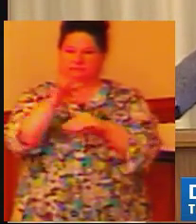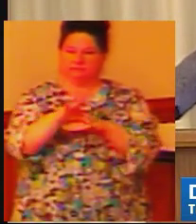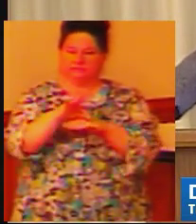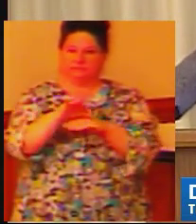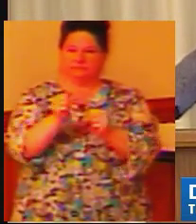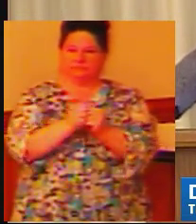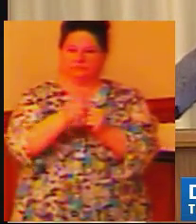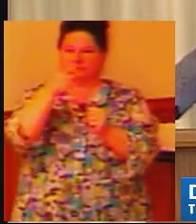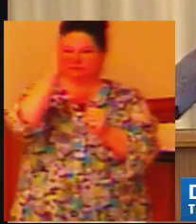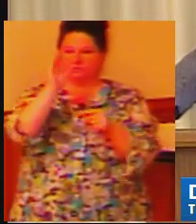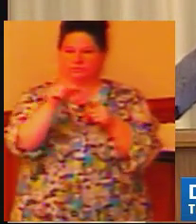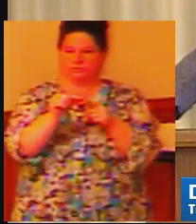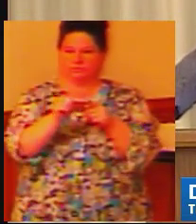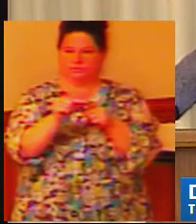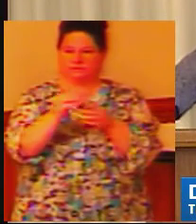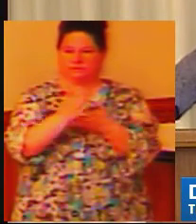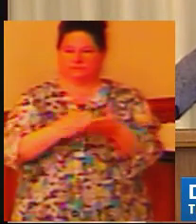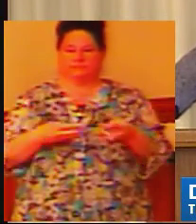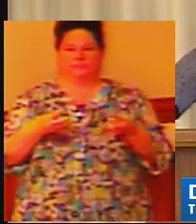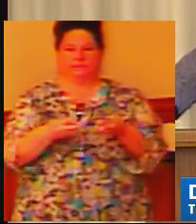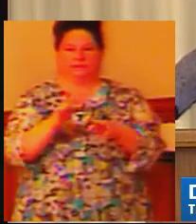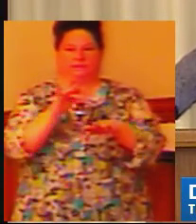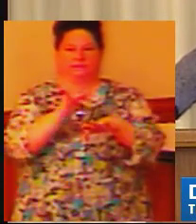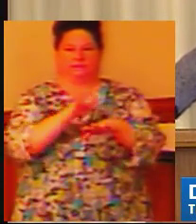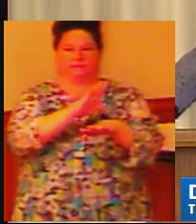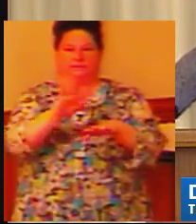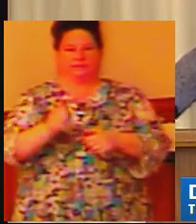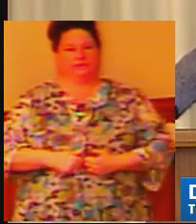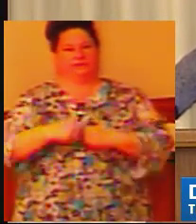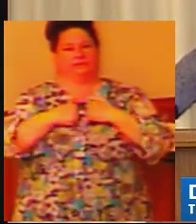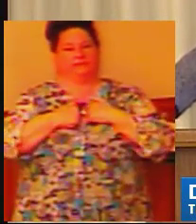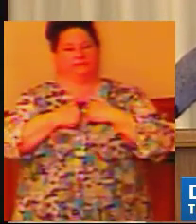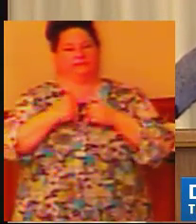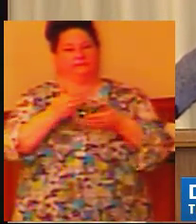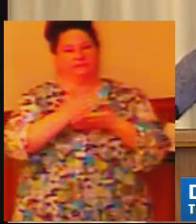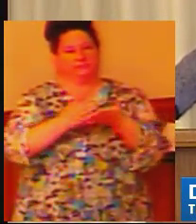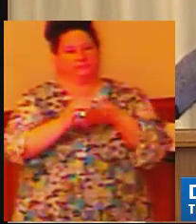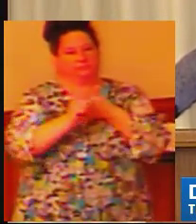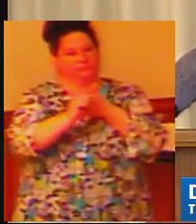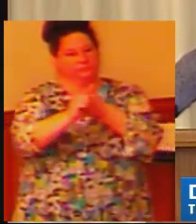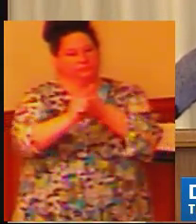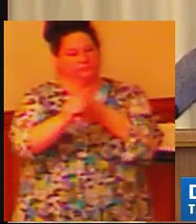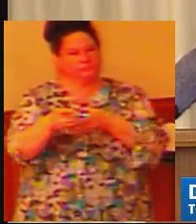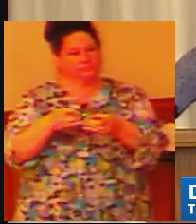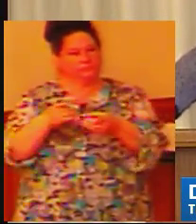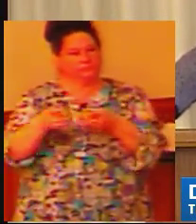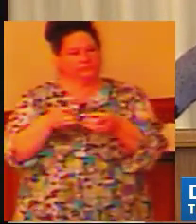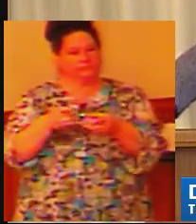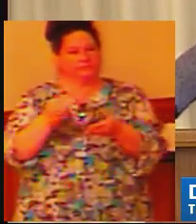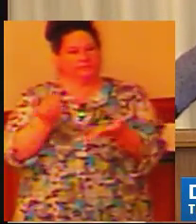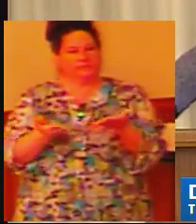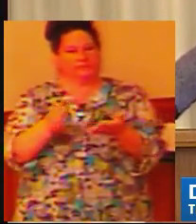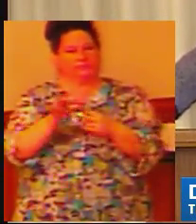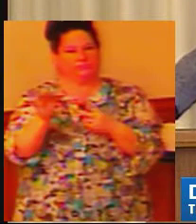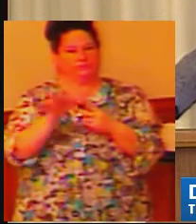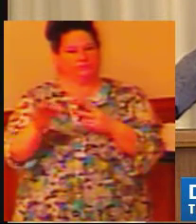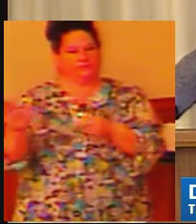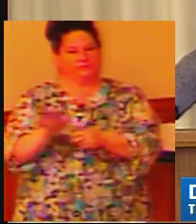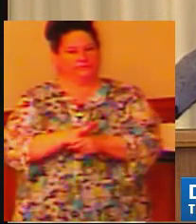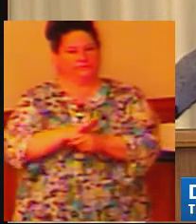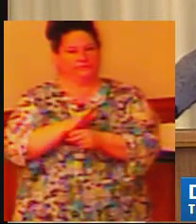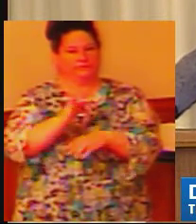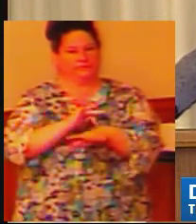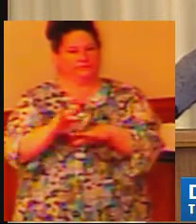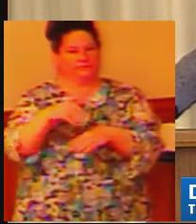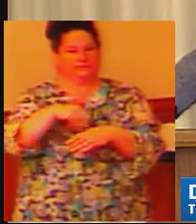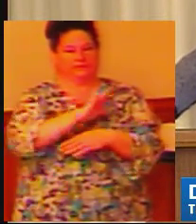word in some way that may touch their life in some direction, that might be what they choose to fill those voids in their